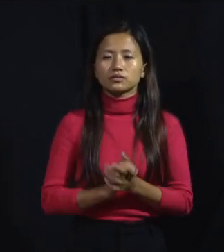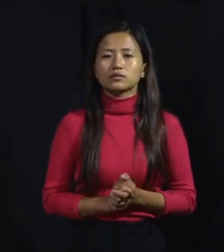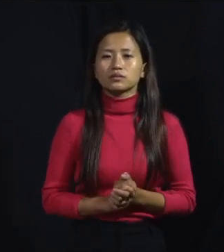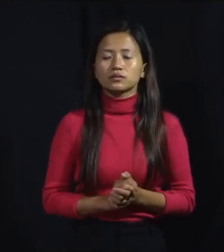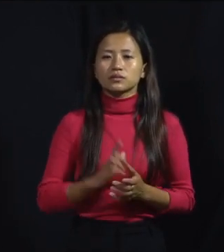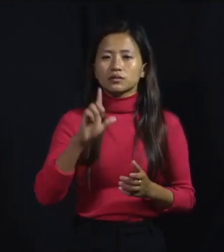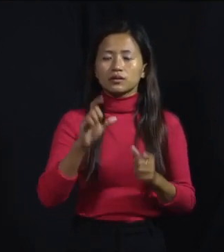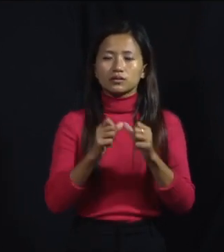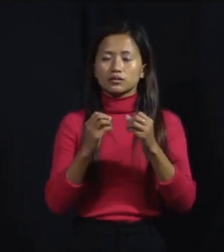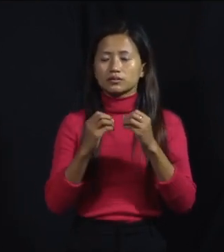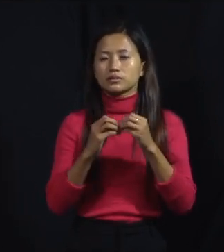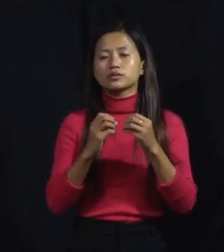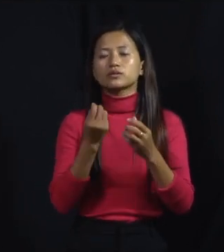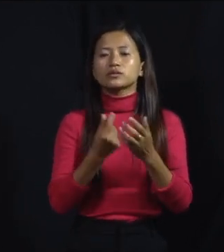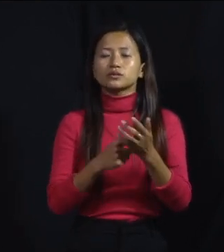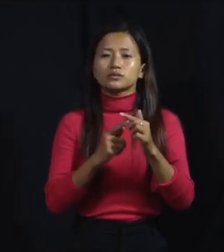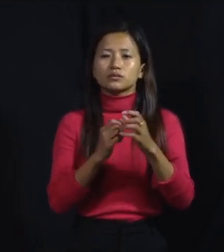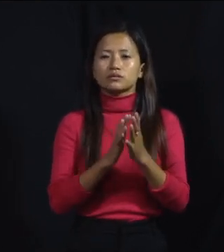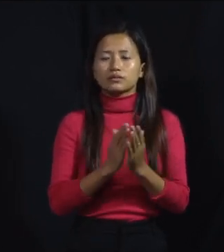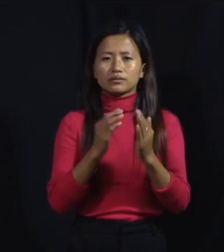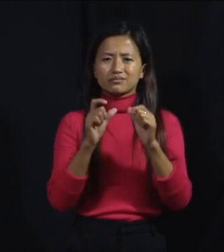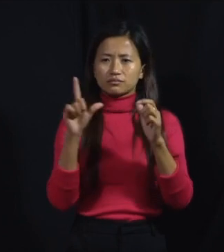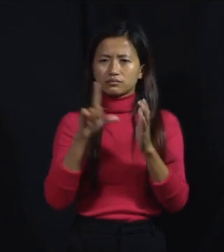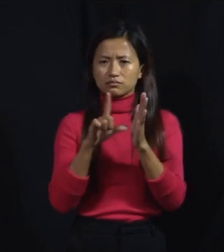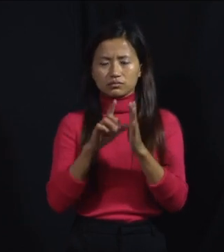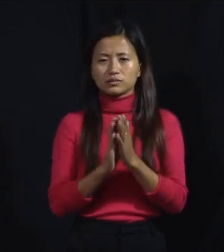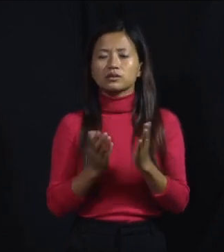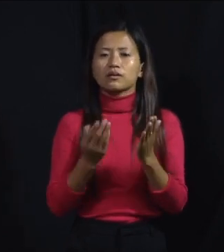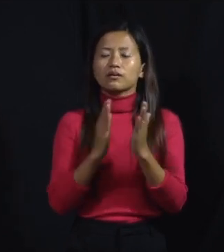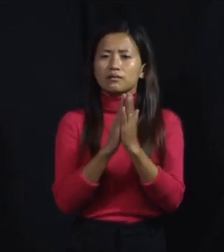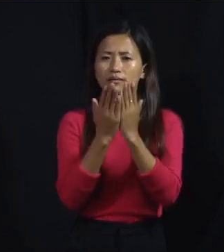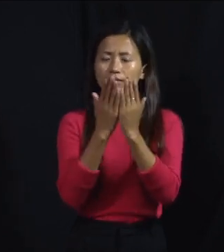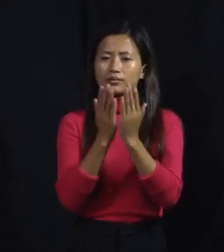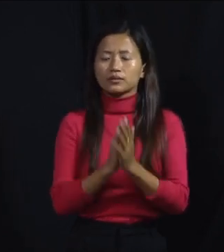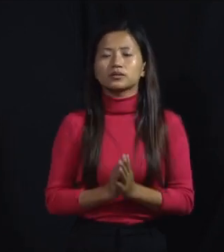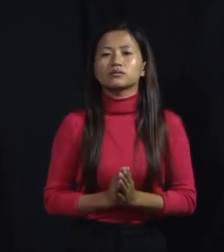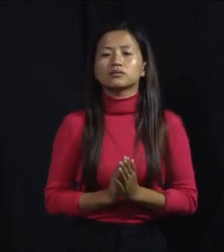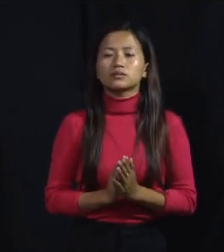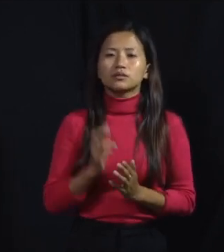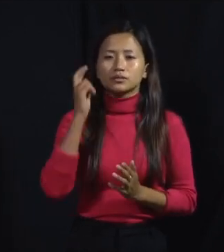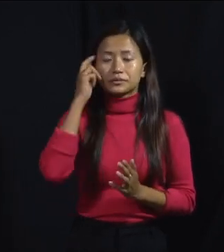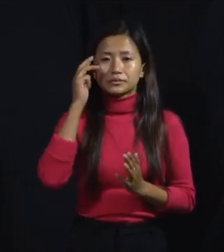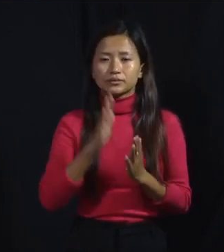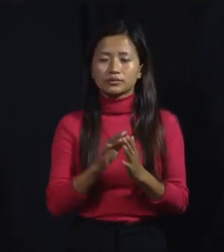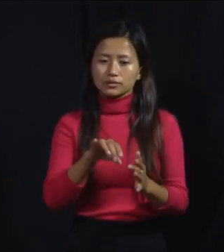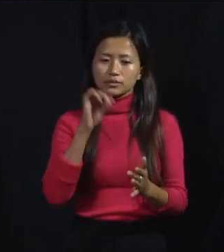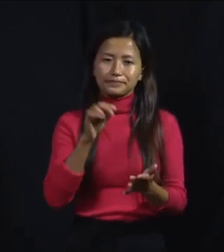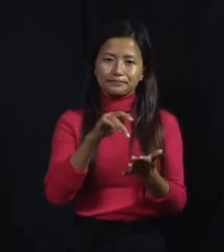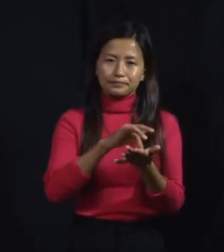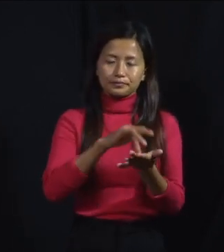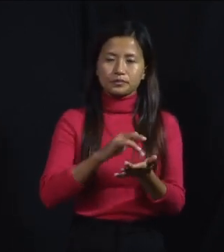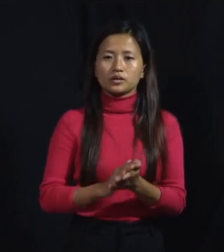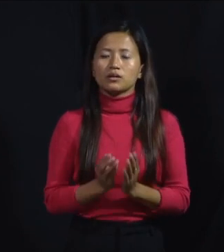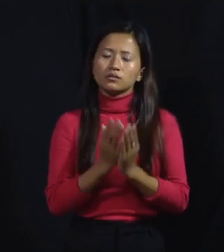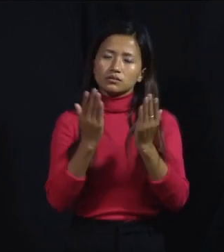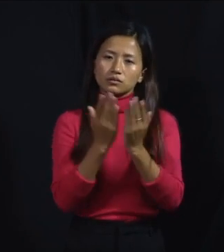in the laboratory or places like the library also, your intellectual development is taking place, because you have to